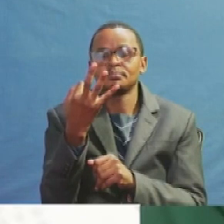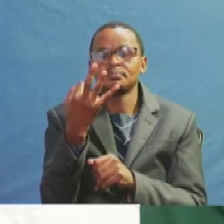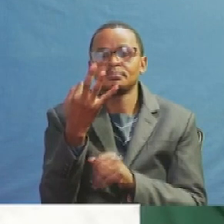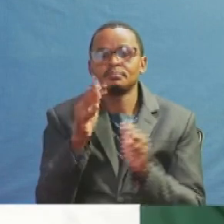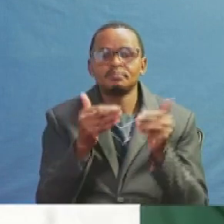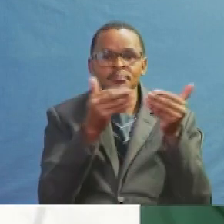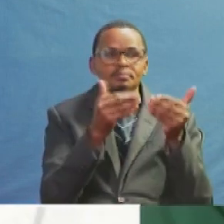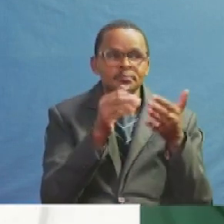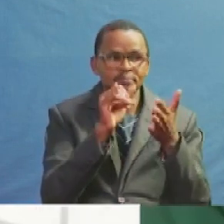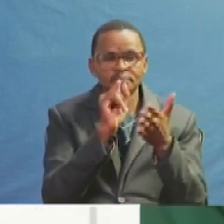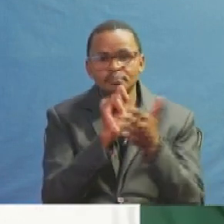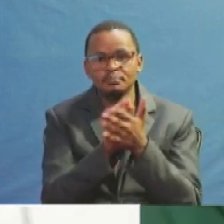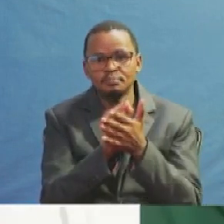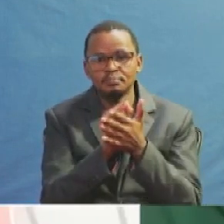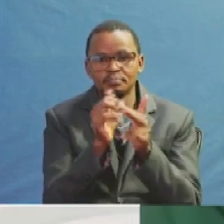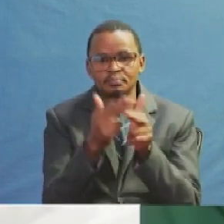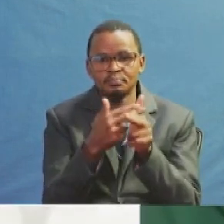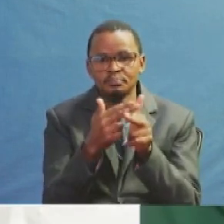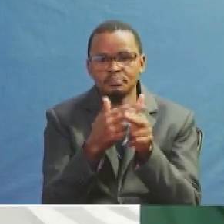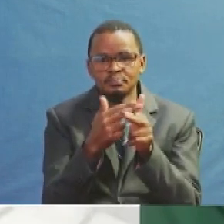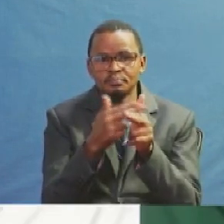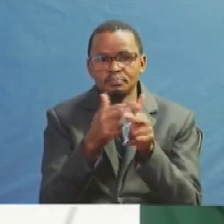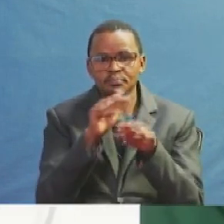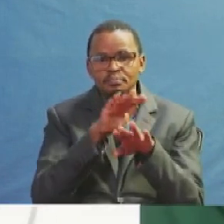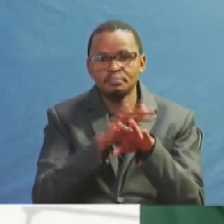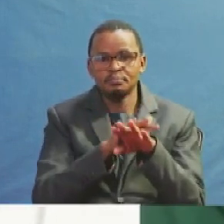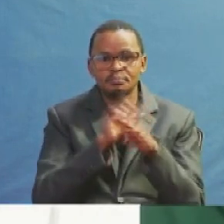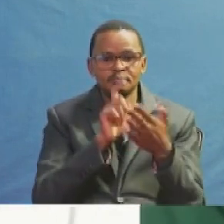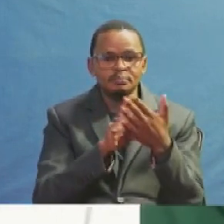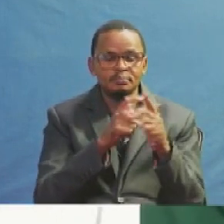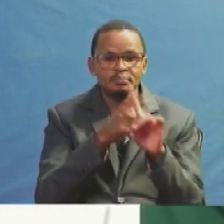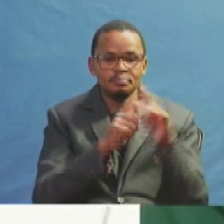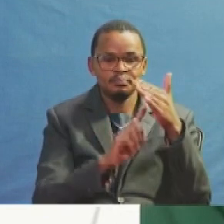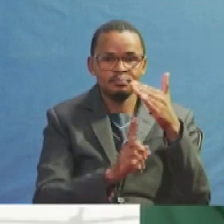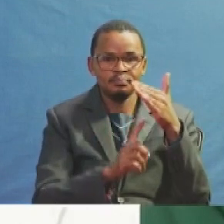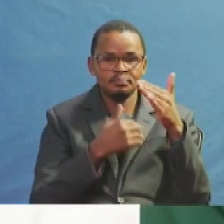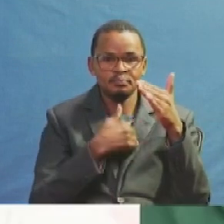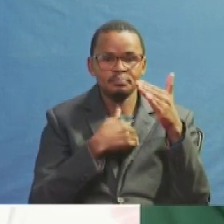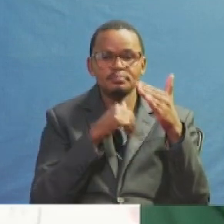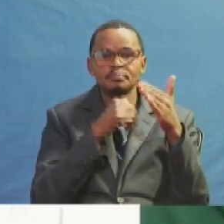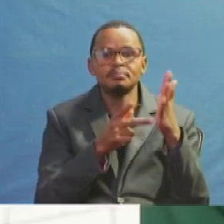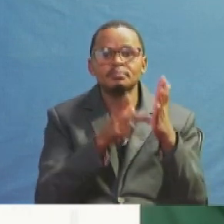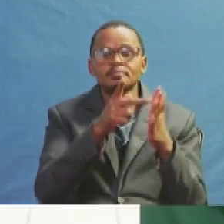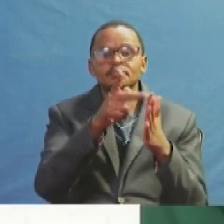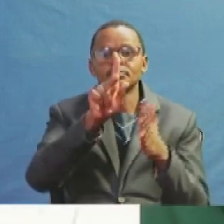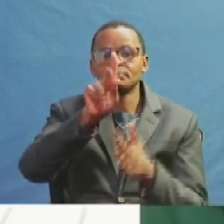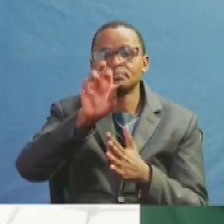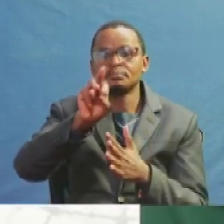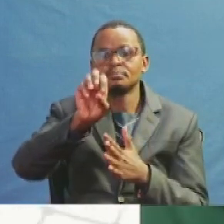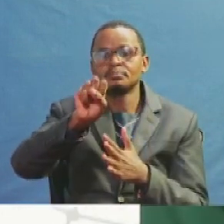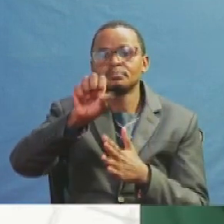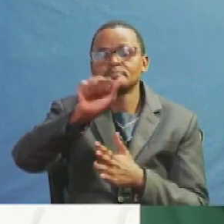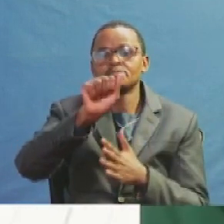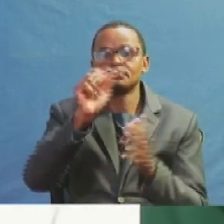And given the fact that recently we were on the spot from the ministry as having not paid debt for KEMSA, it will